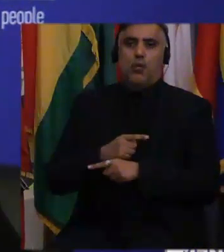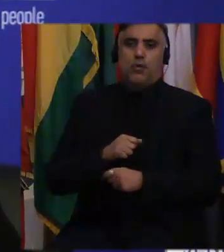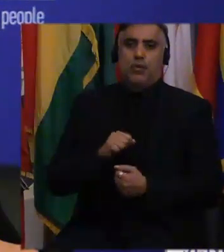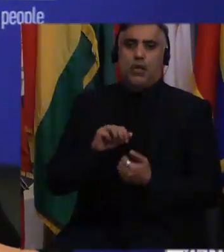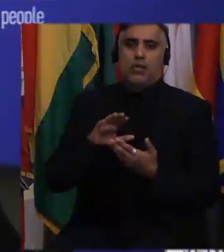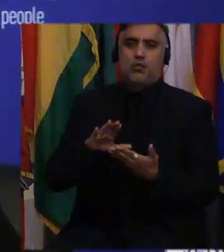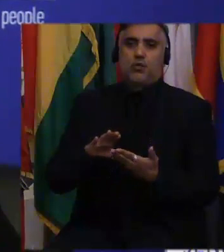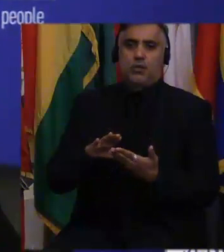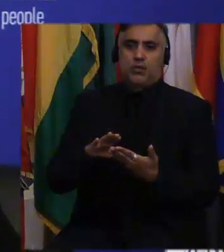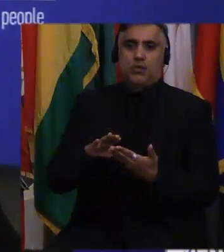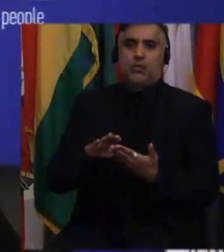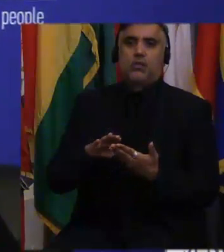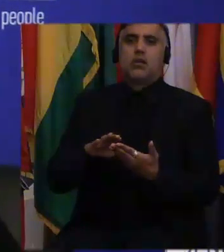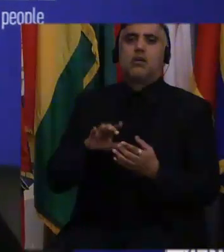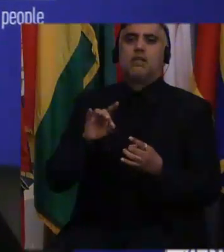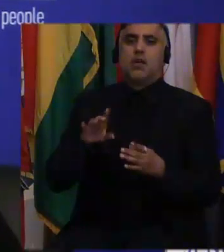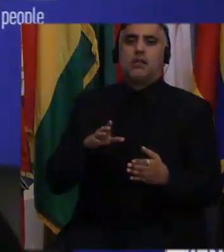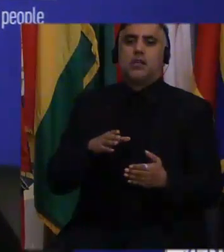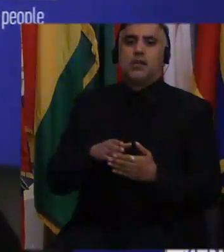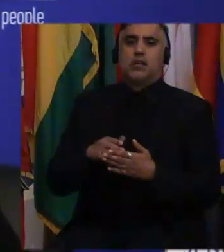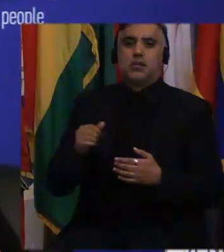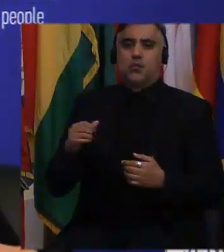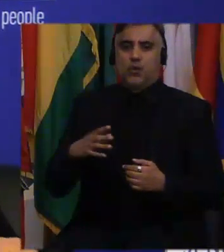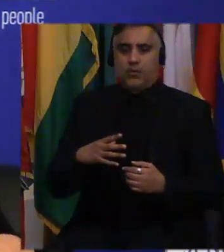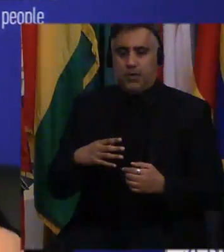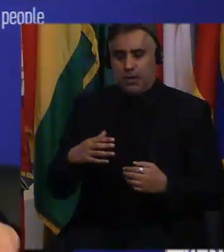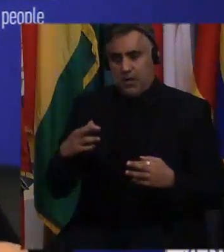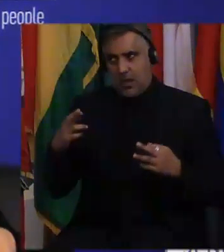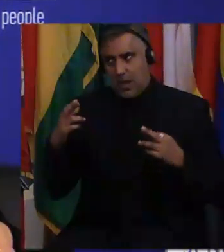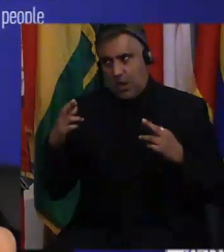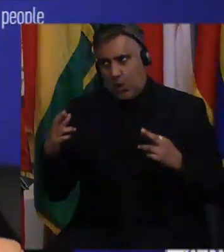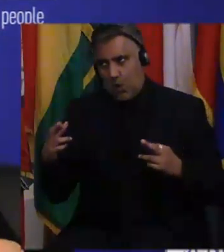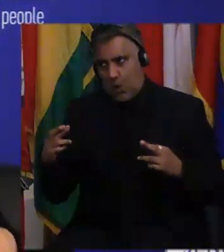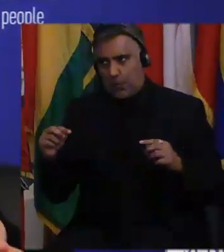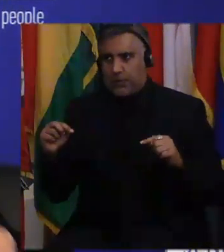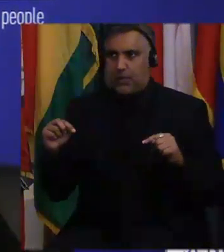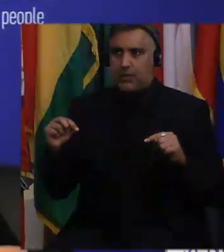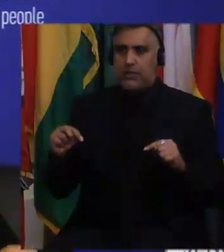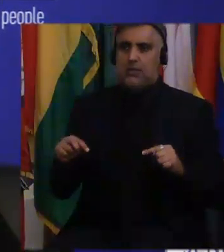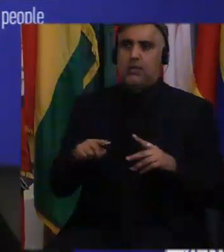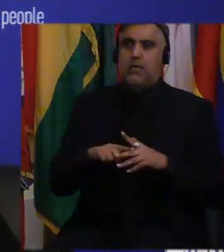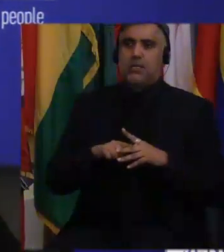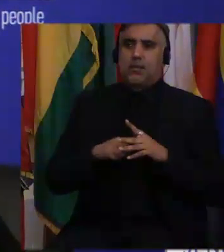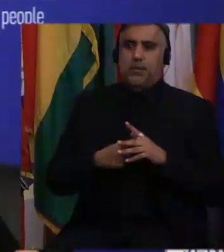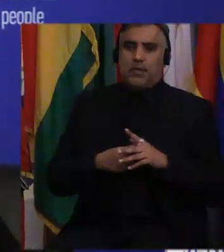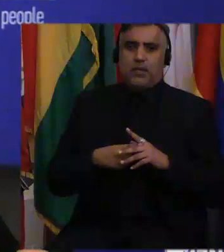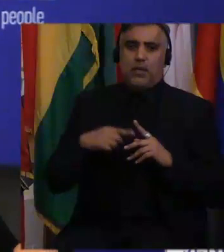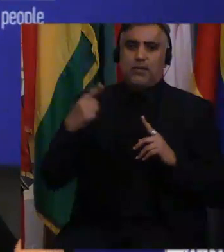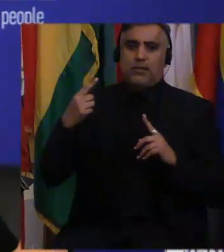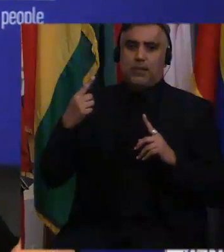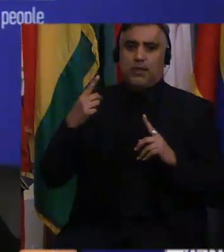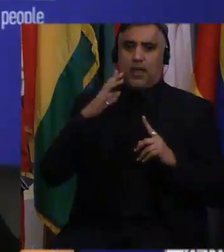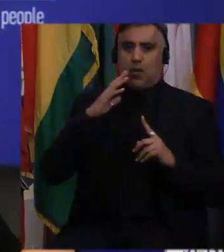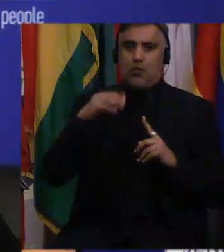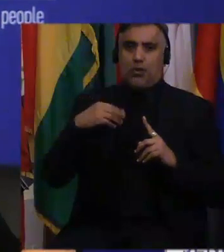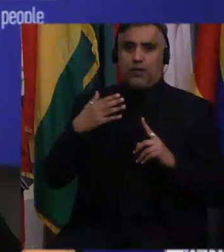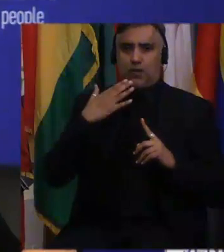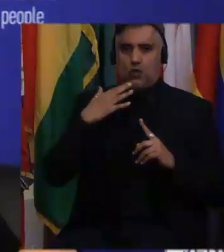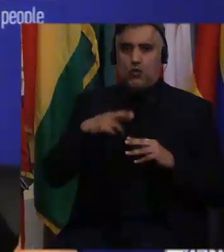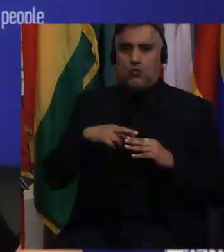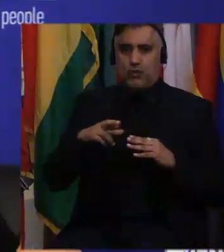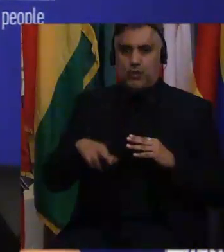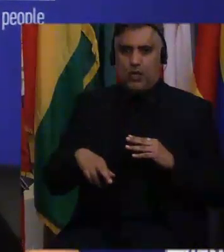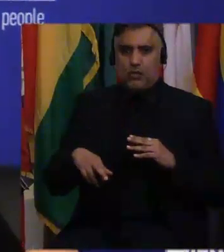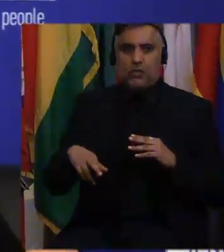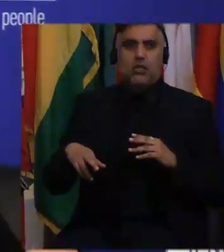address violence against women. I hope that this is a beginning of something that will give good results,